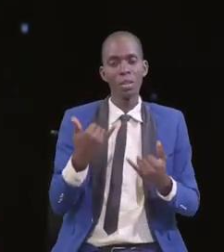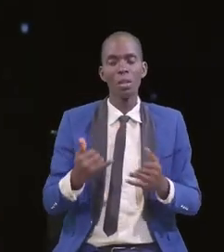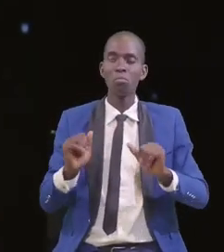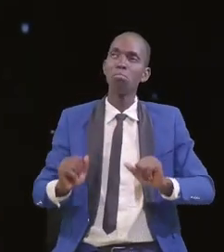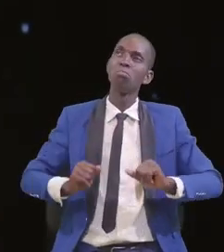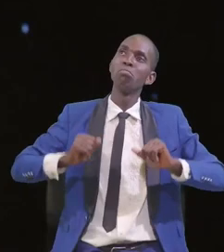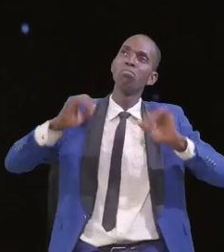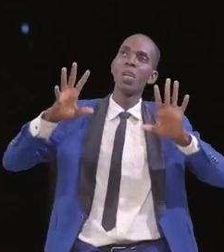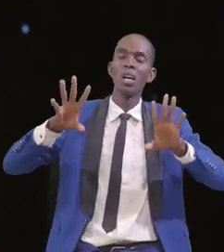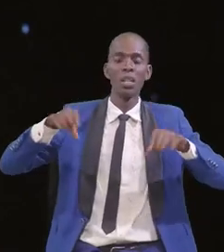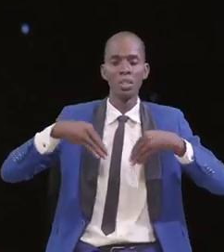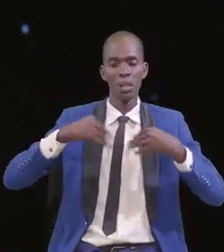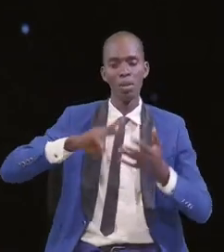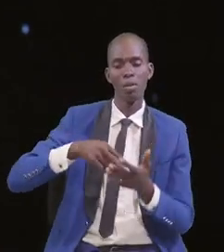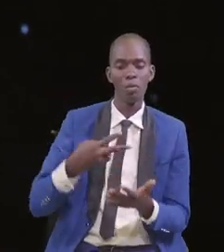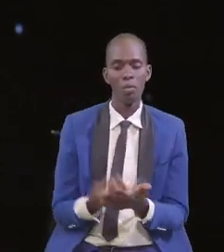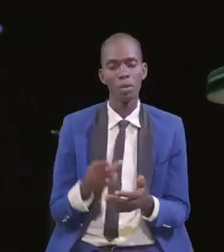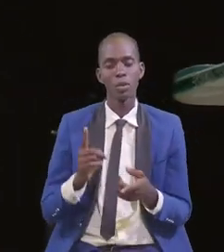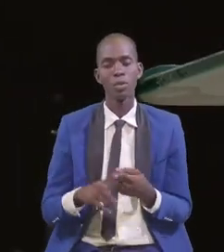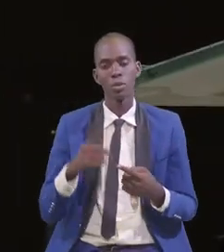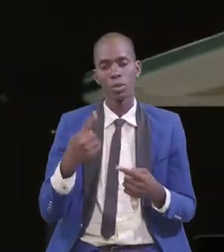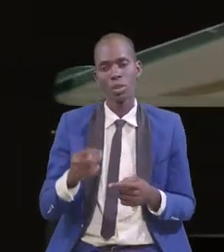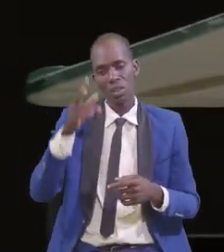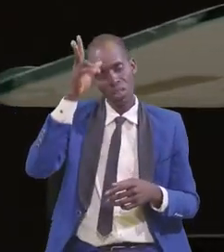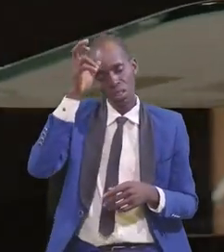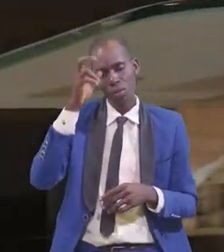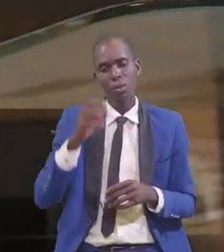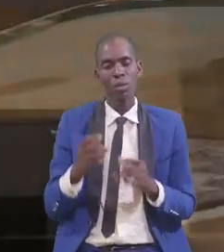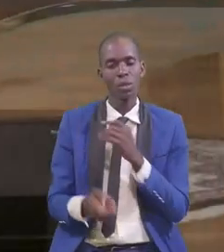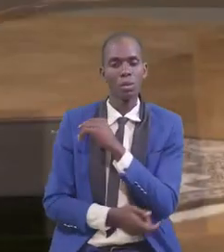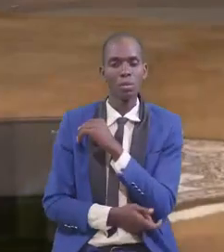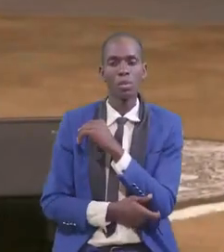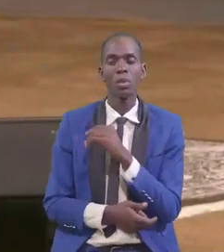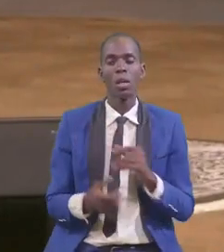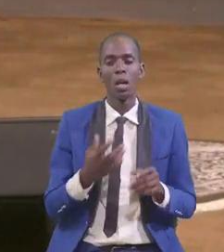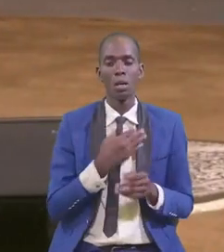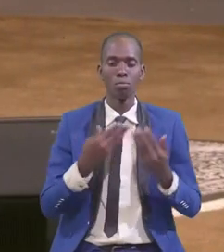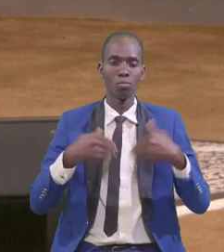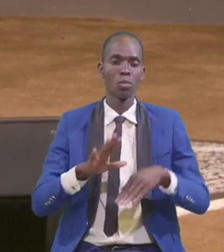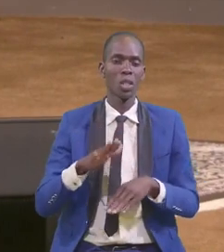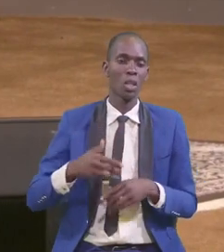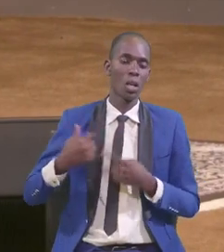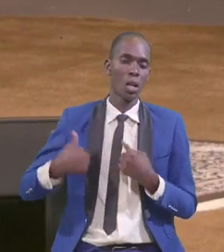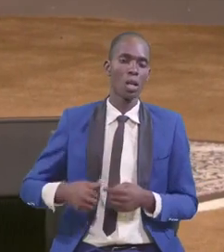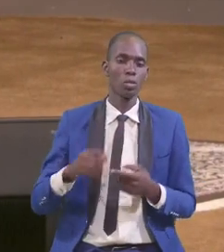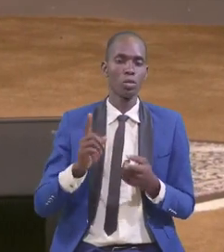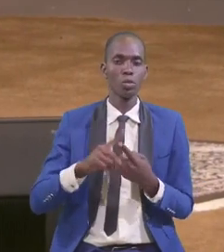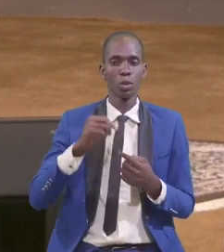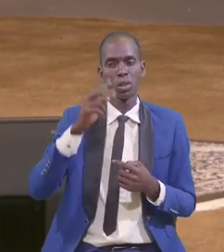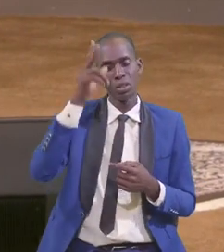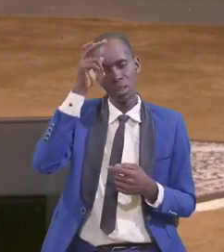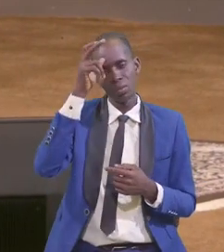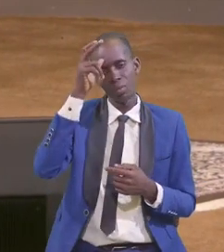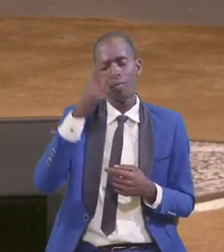their heart to the devil. And then it says, because of the pleasures of